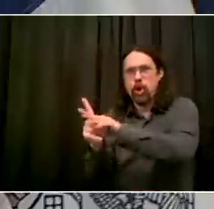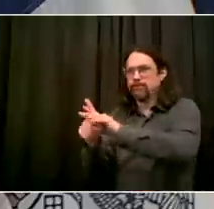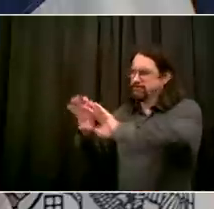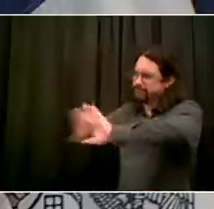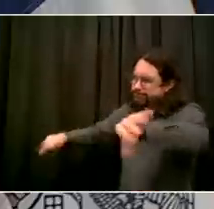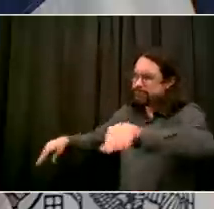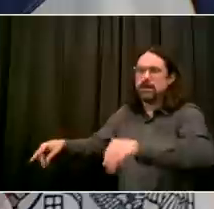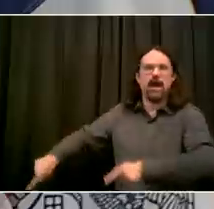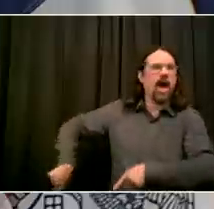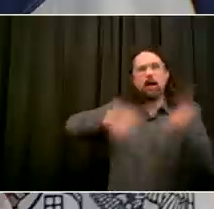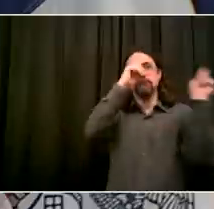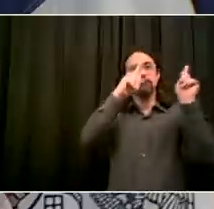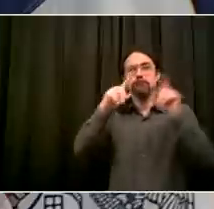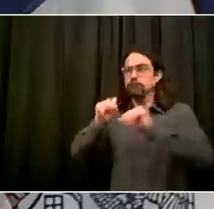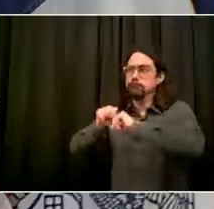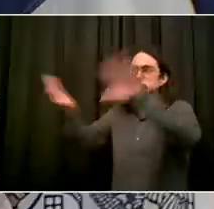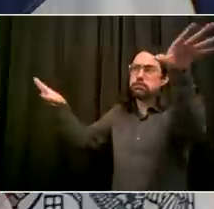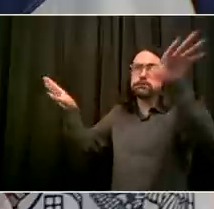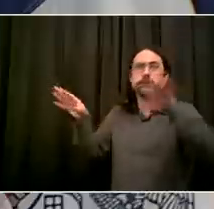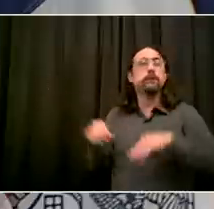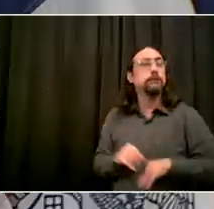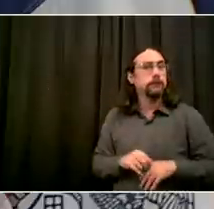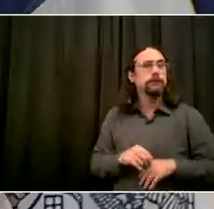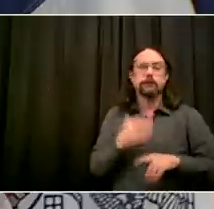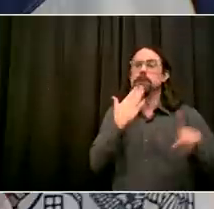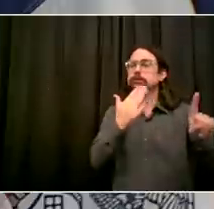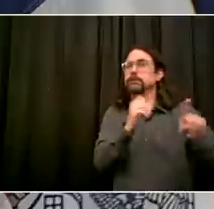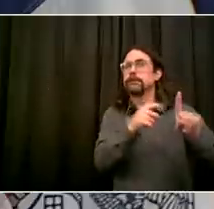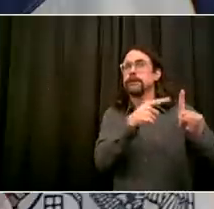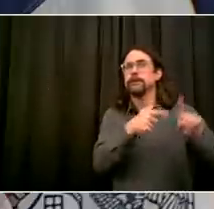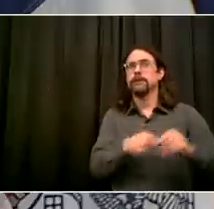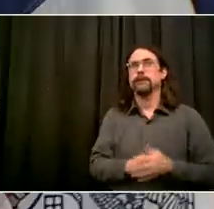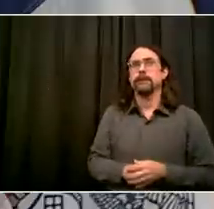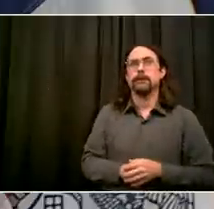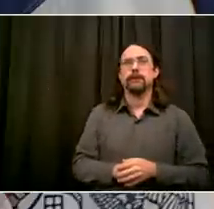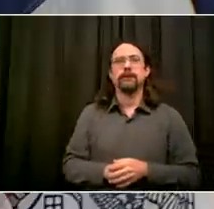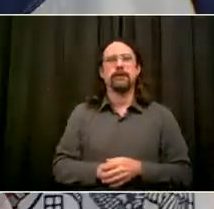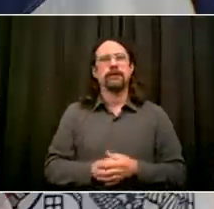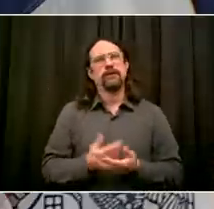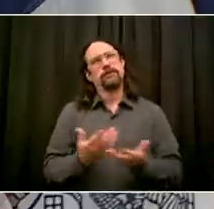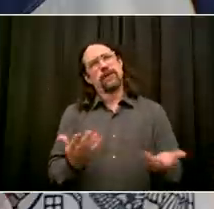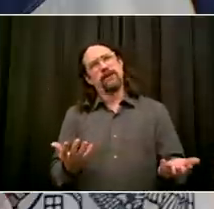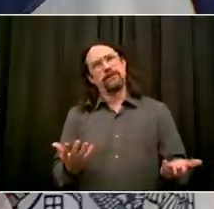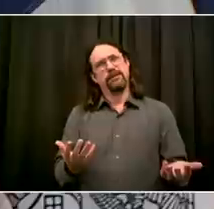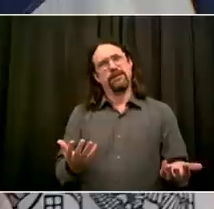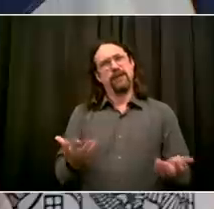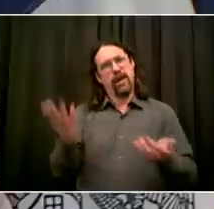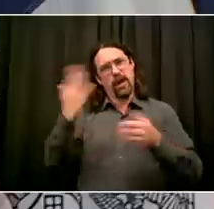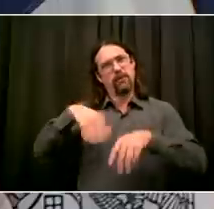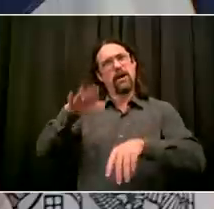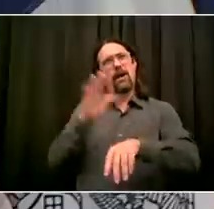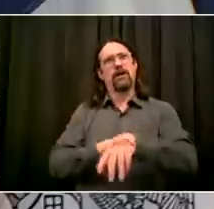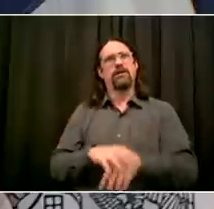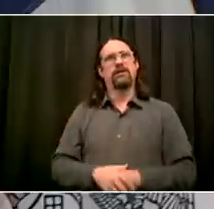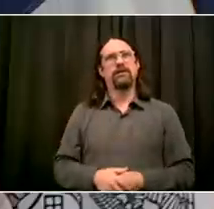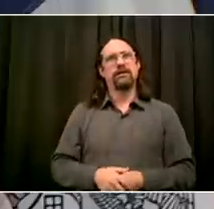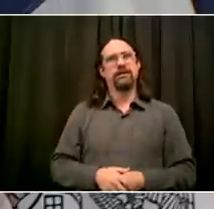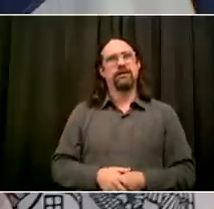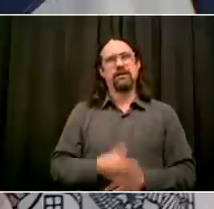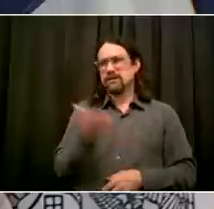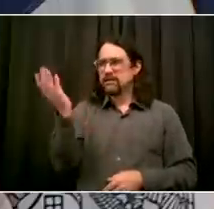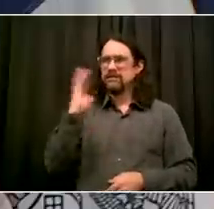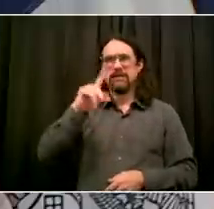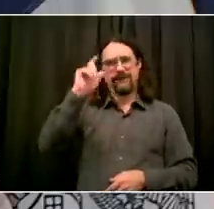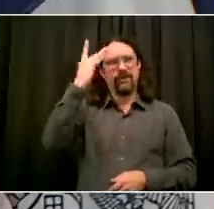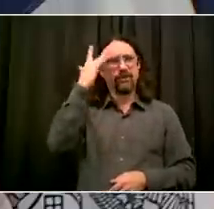that happen, and there will obviously be consequences. Go ahead. And then my second question is related to schools. You